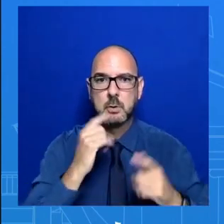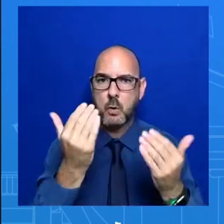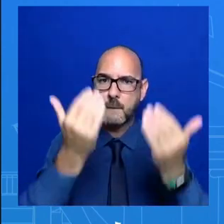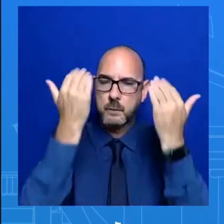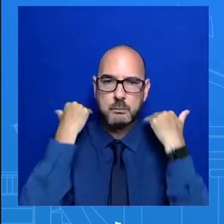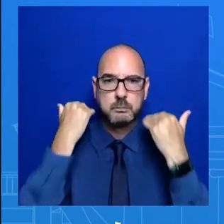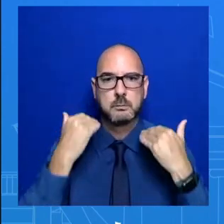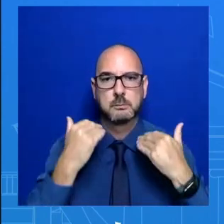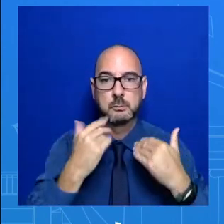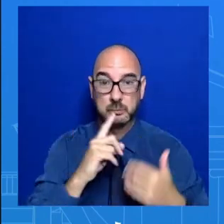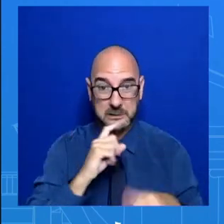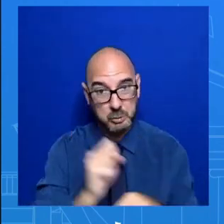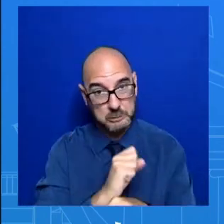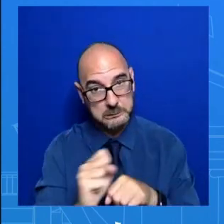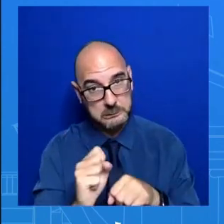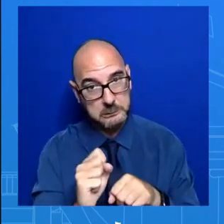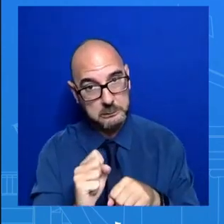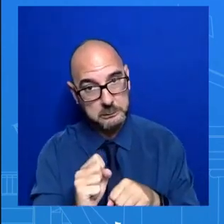financially.